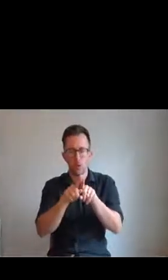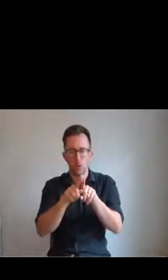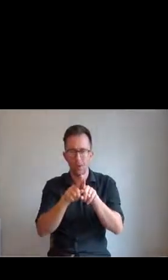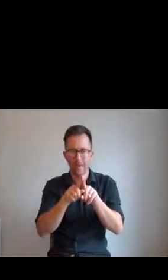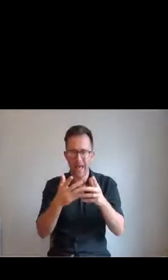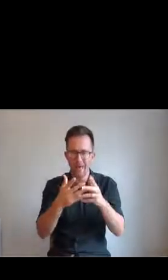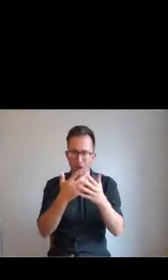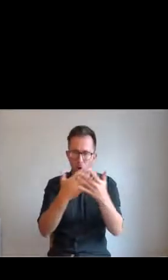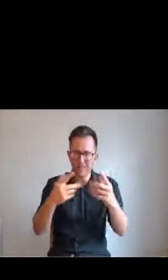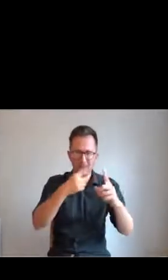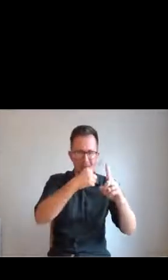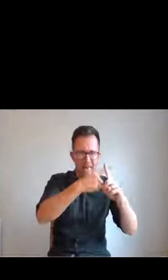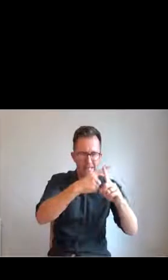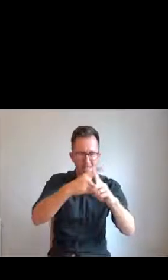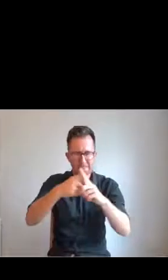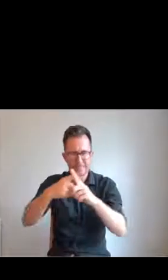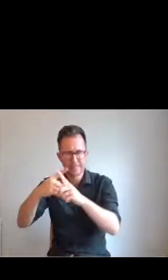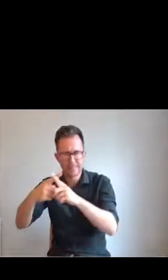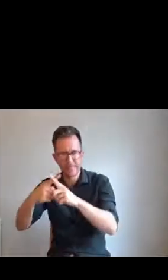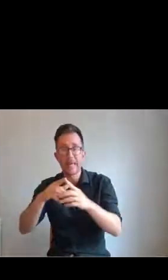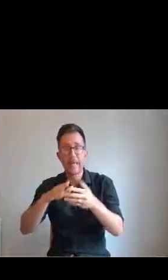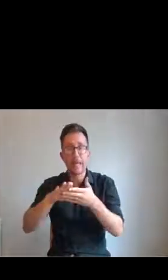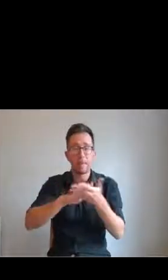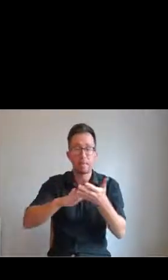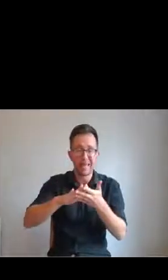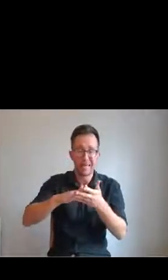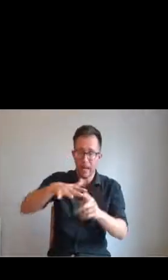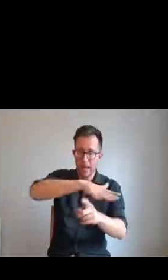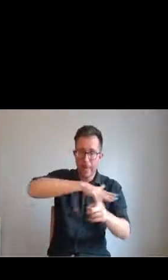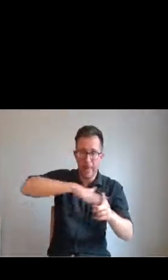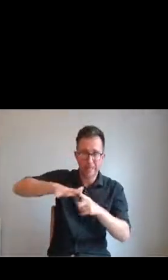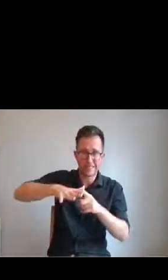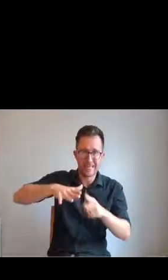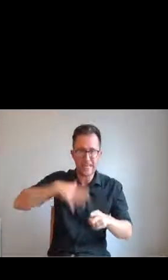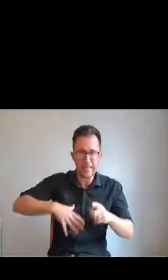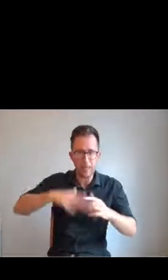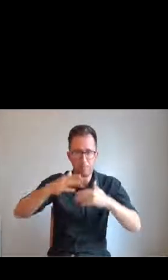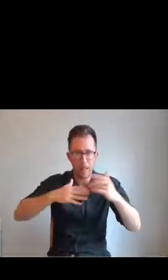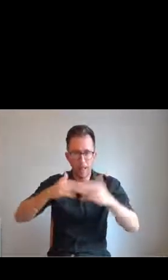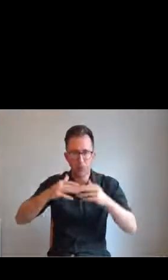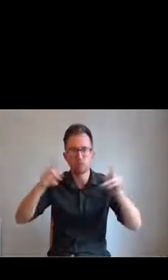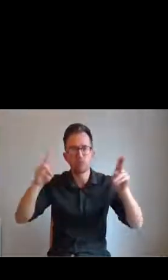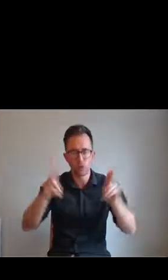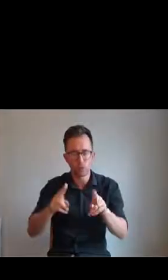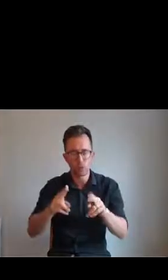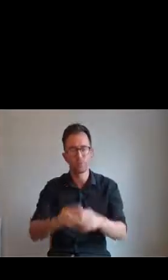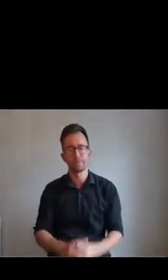X's. These refinements reduce the amount of land that will be required permanently in this area.